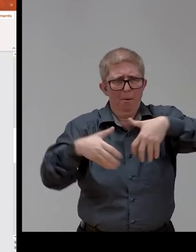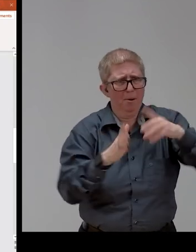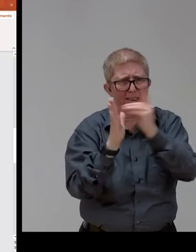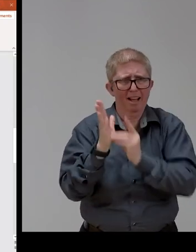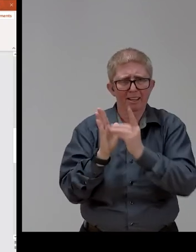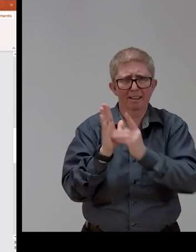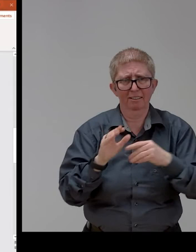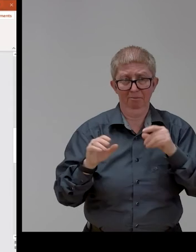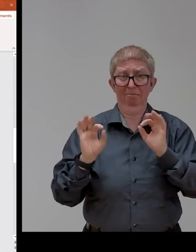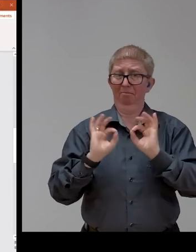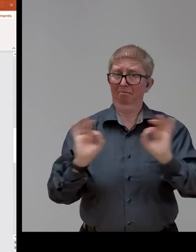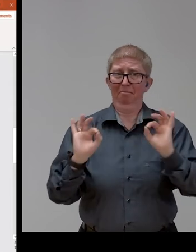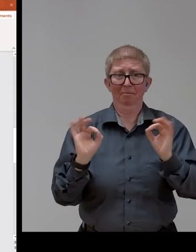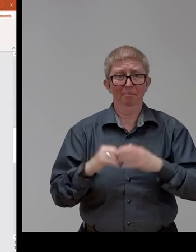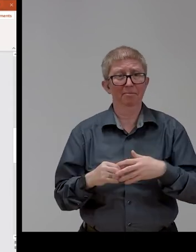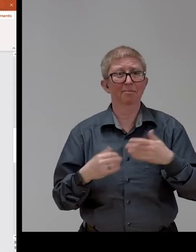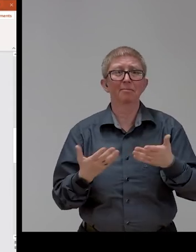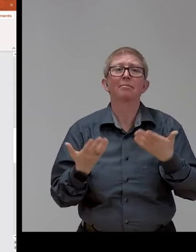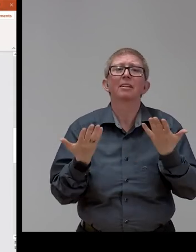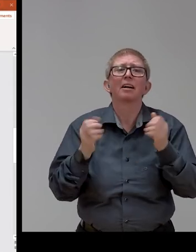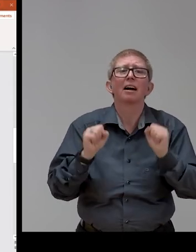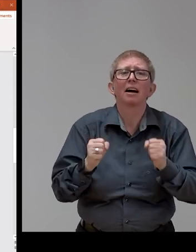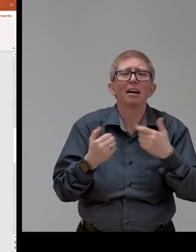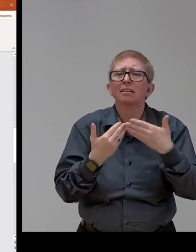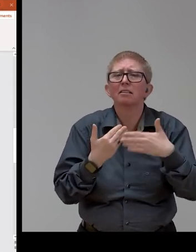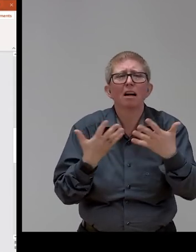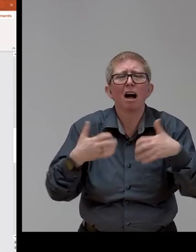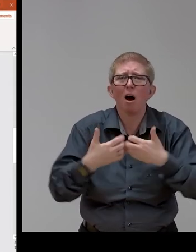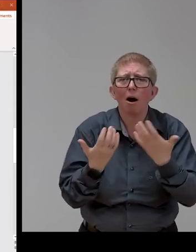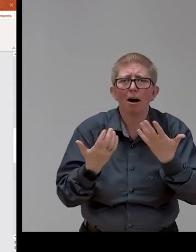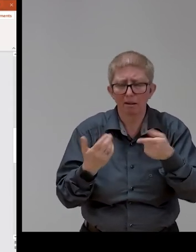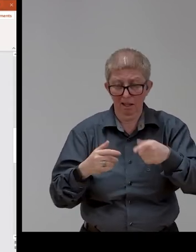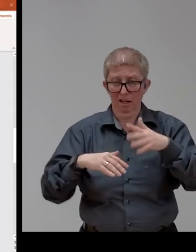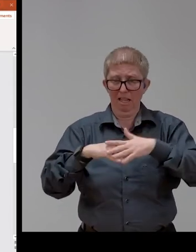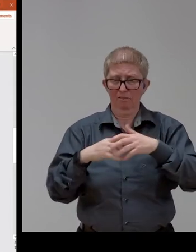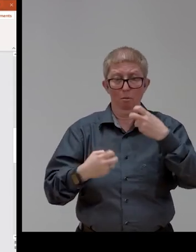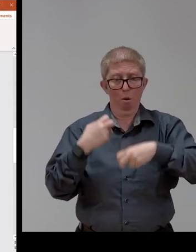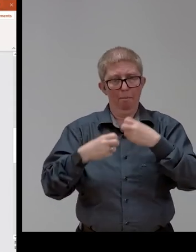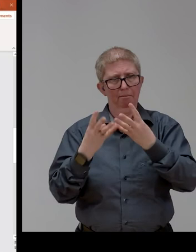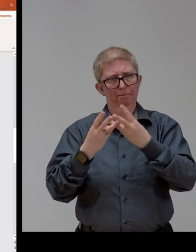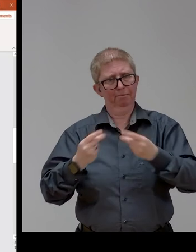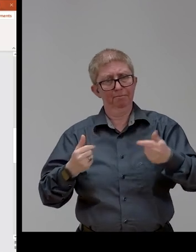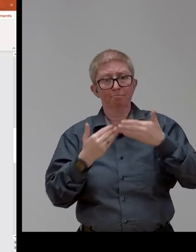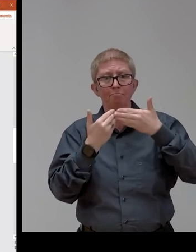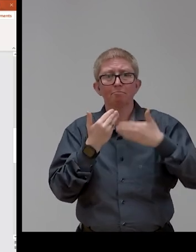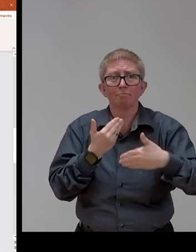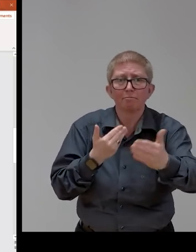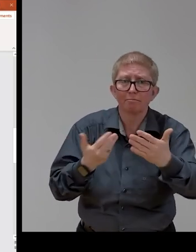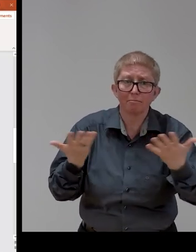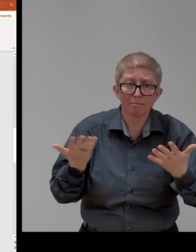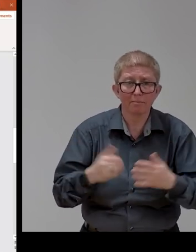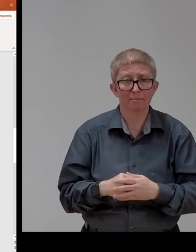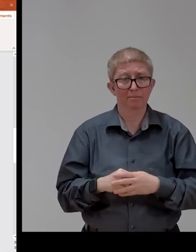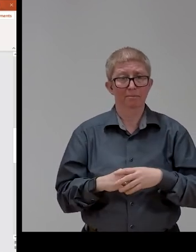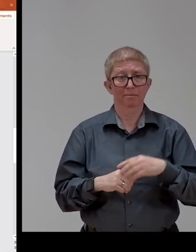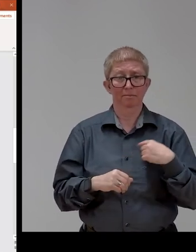solve problems. I am a person who likes to solve problems. And as members, we're all working towards solving a